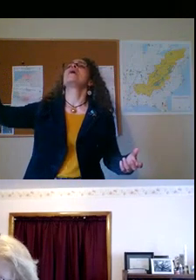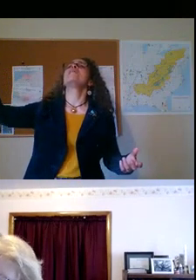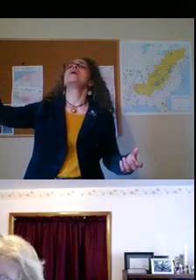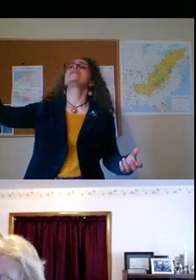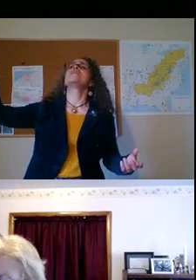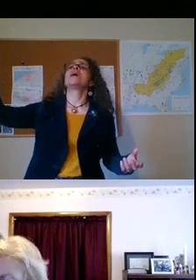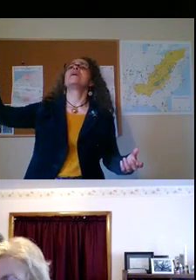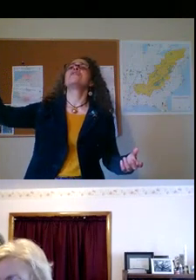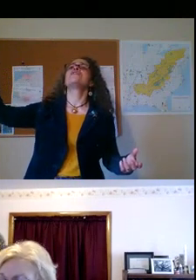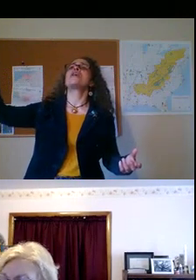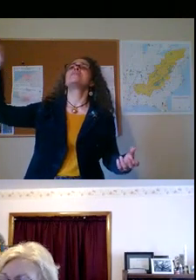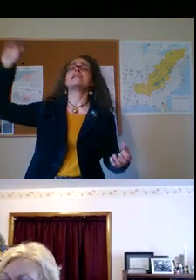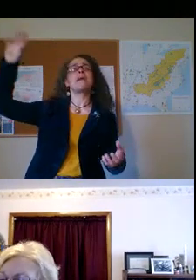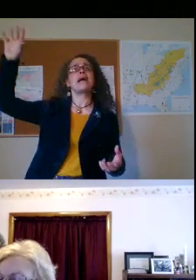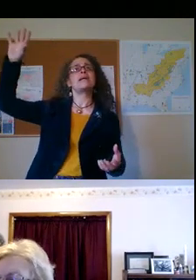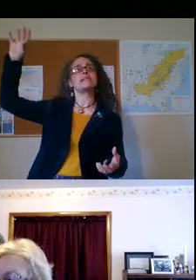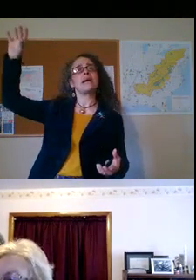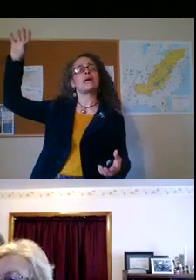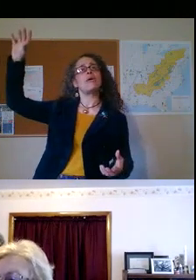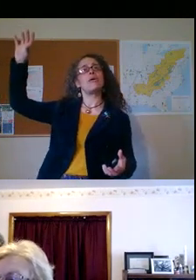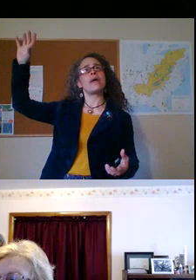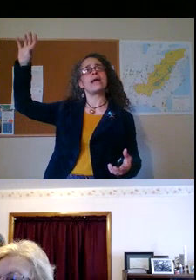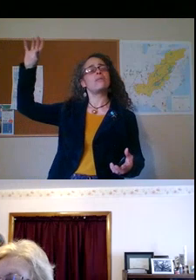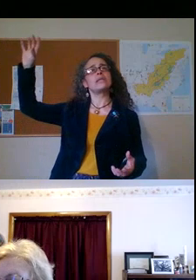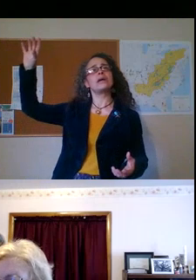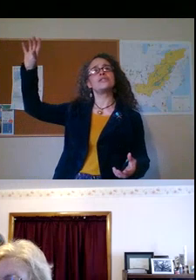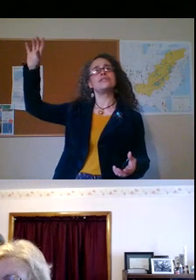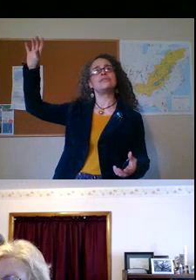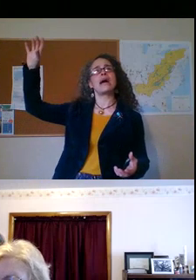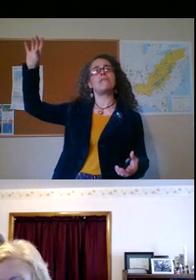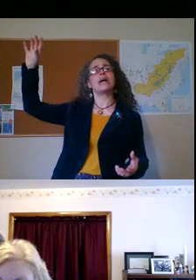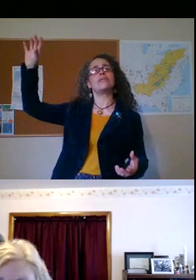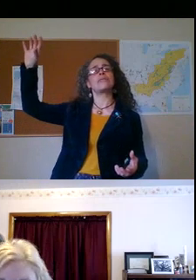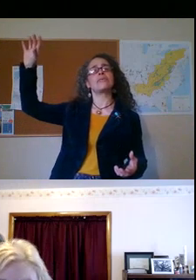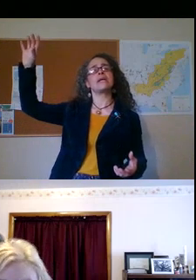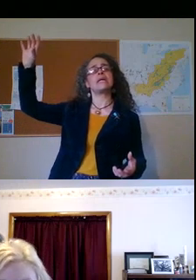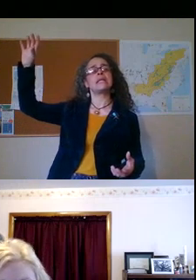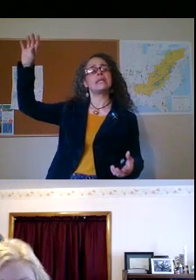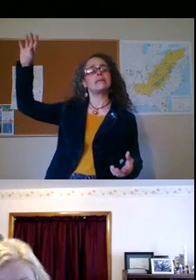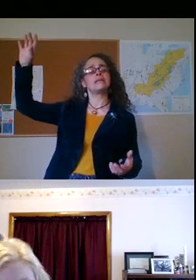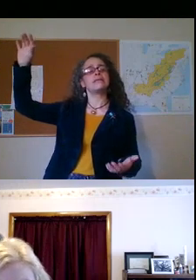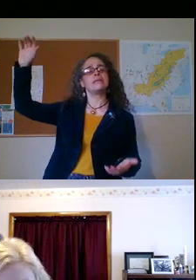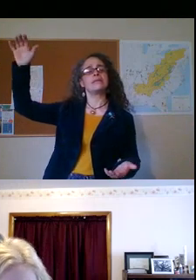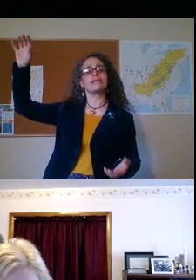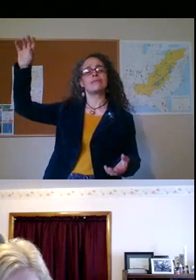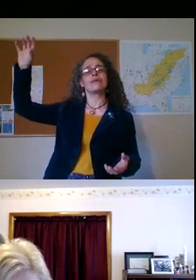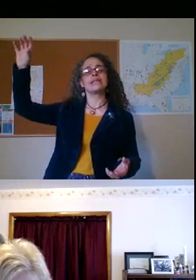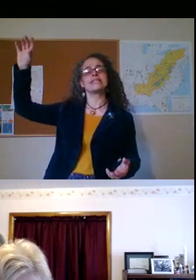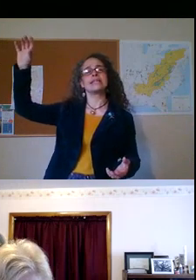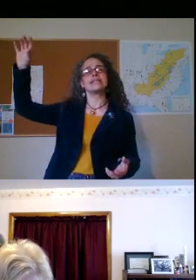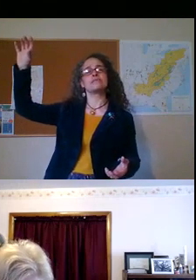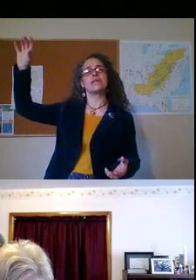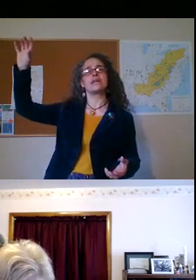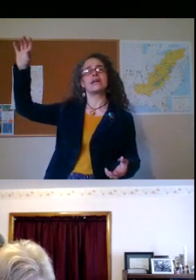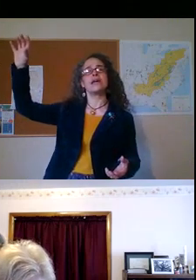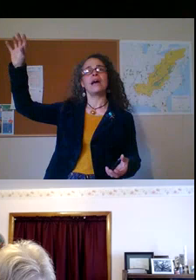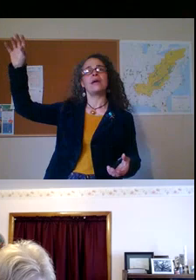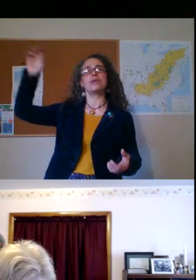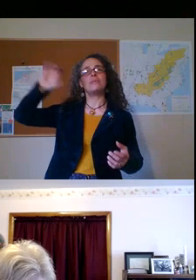okay, based on my 100 jobs, that's my goal, right? I would love to do that. But the real, like